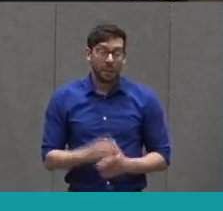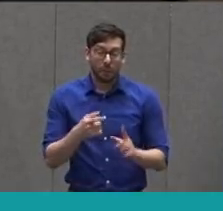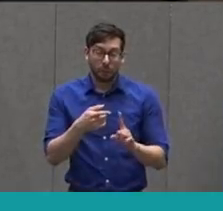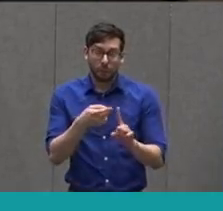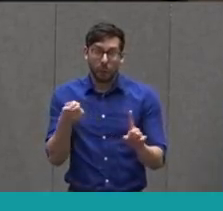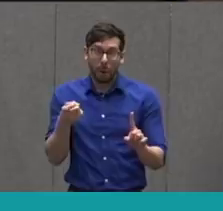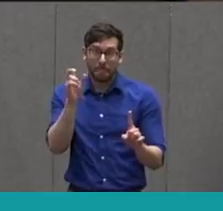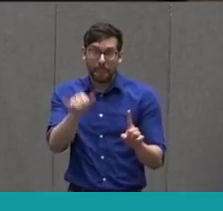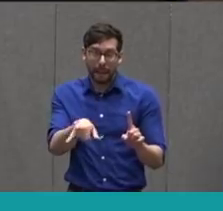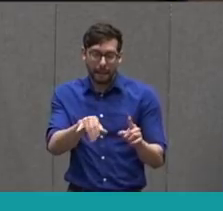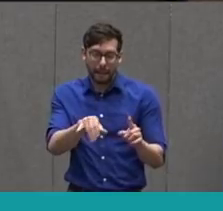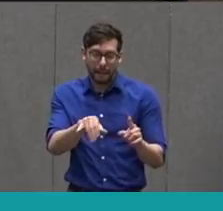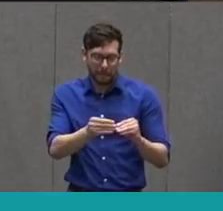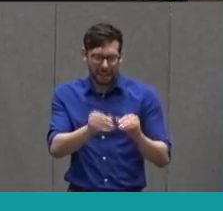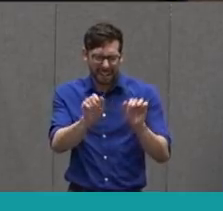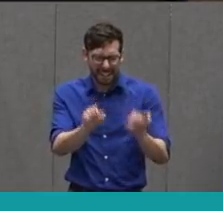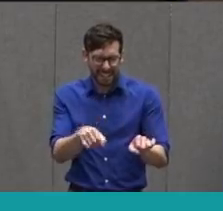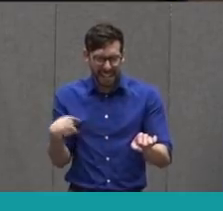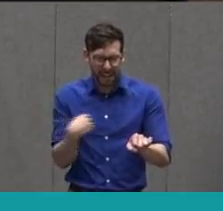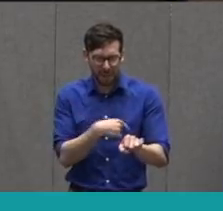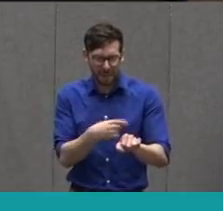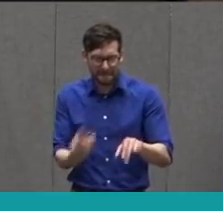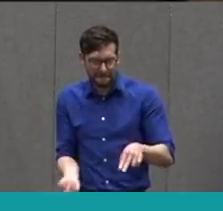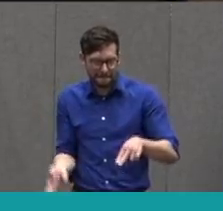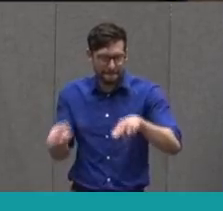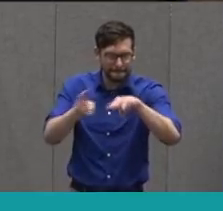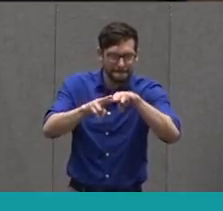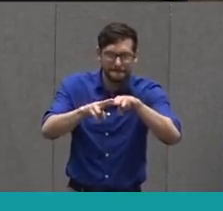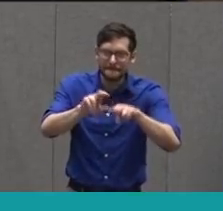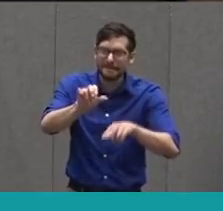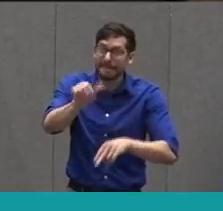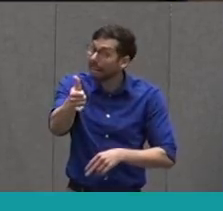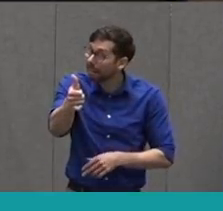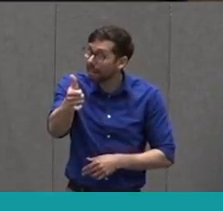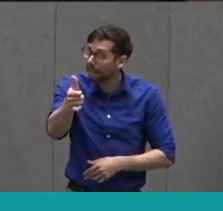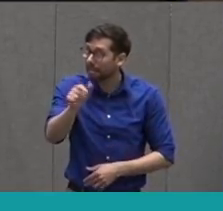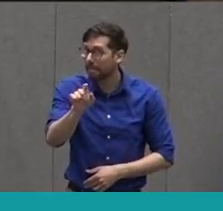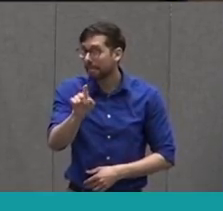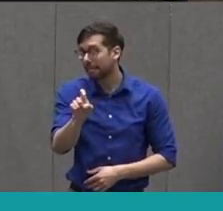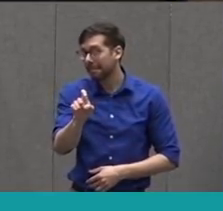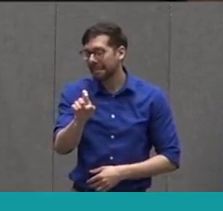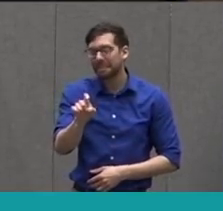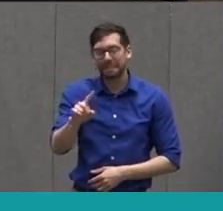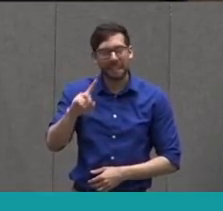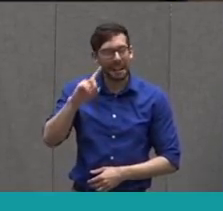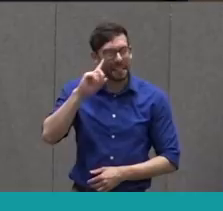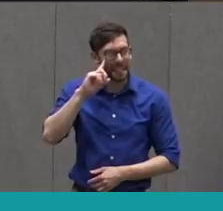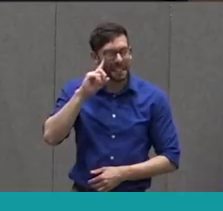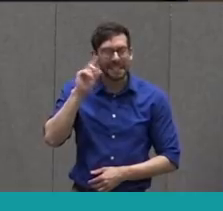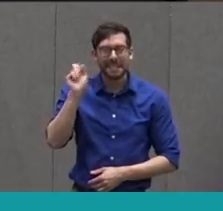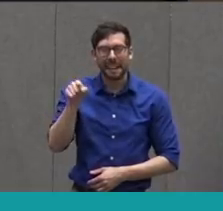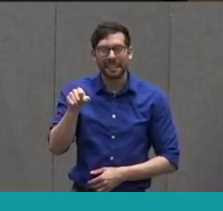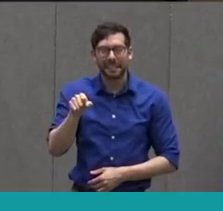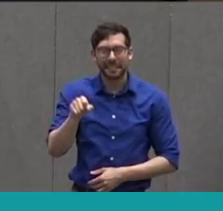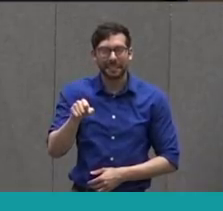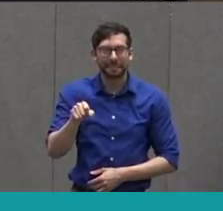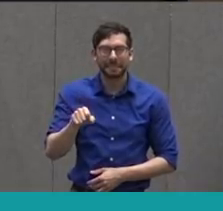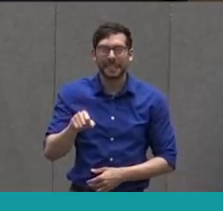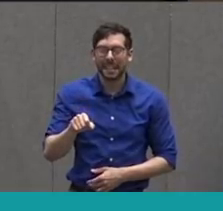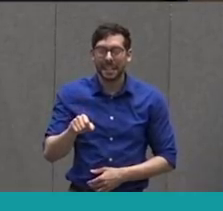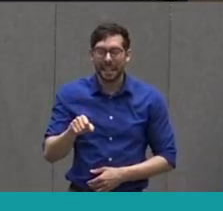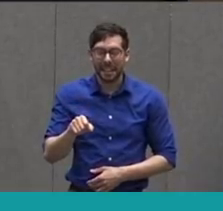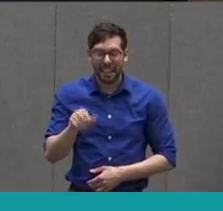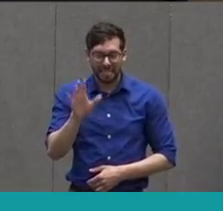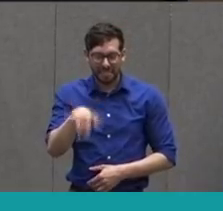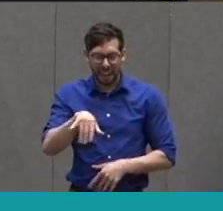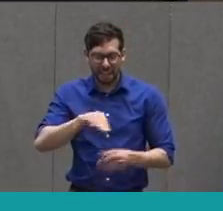number? I think we can. What do you think the 10 more would be from